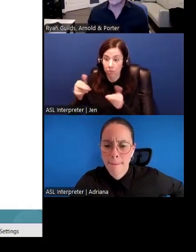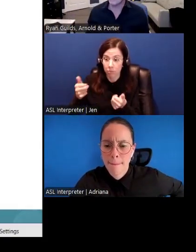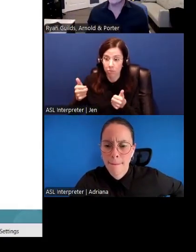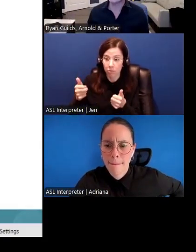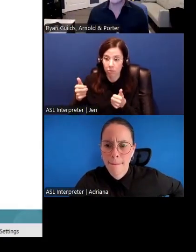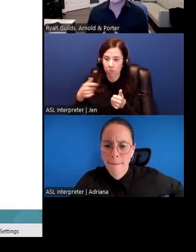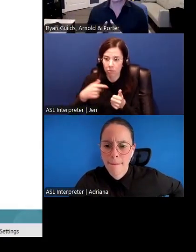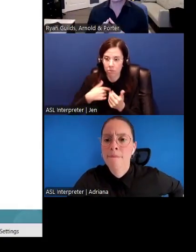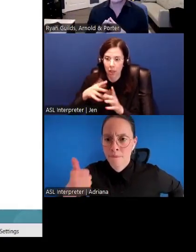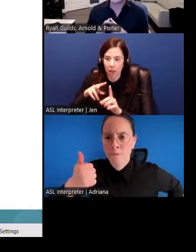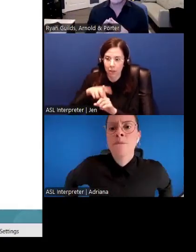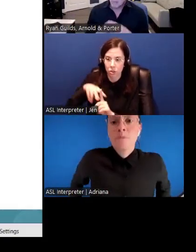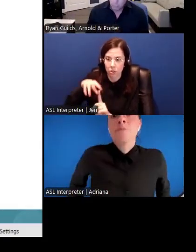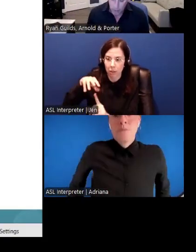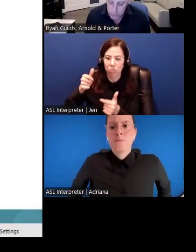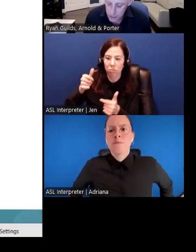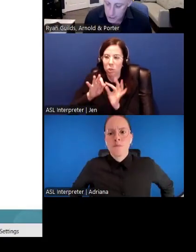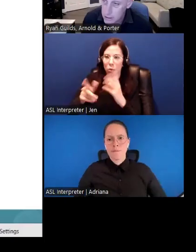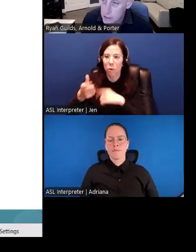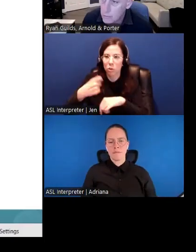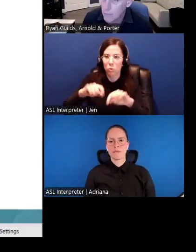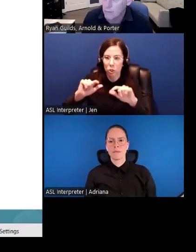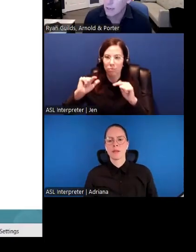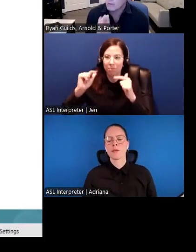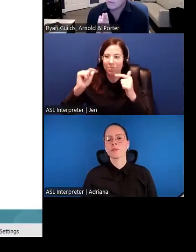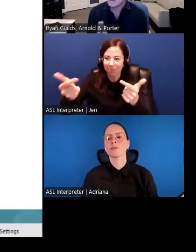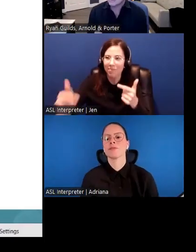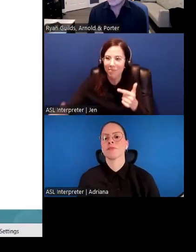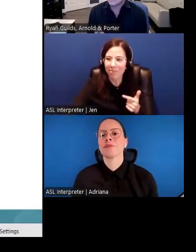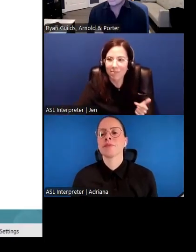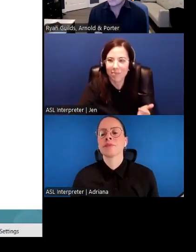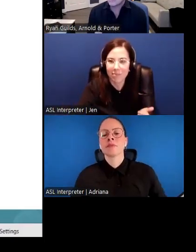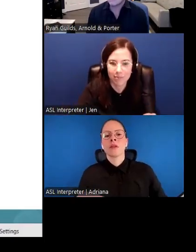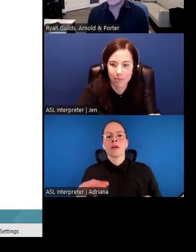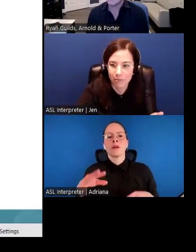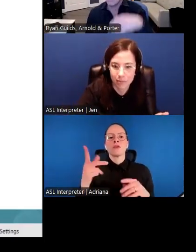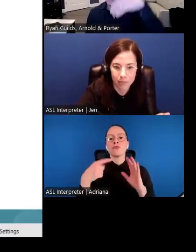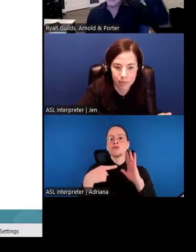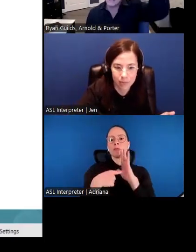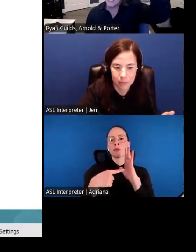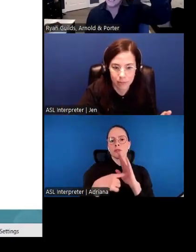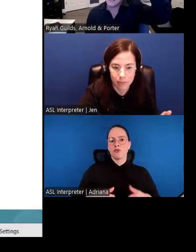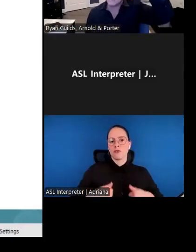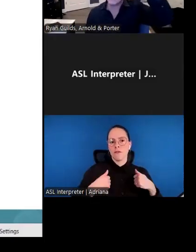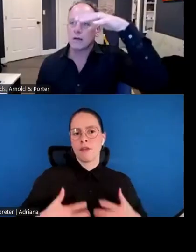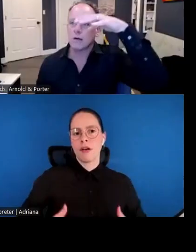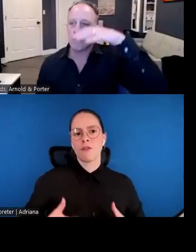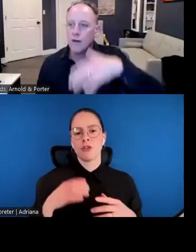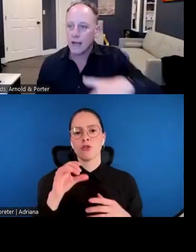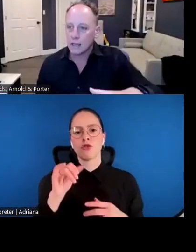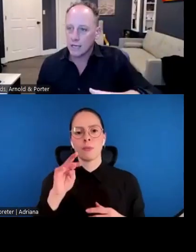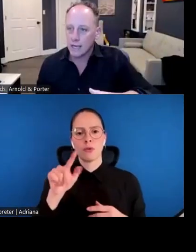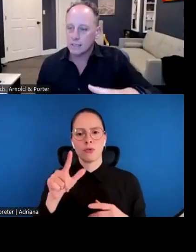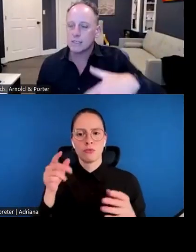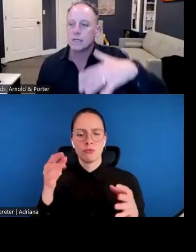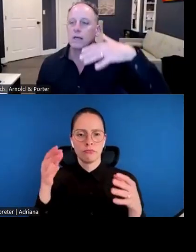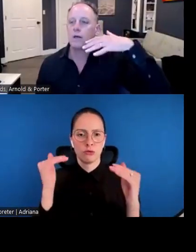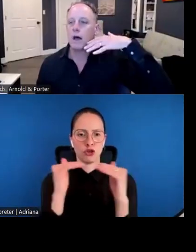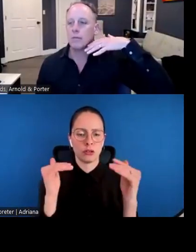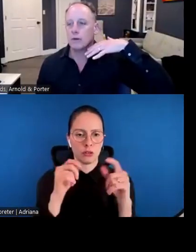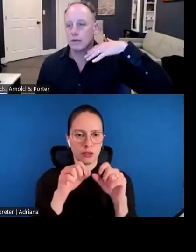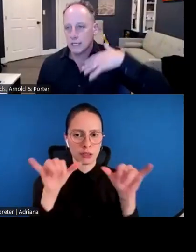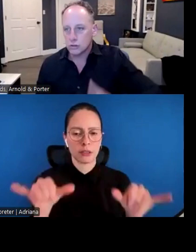to anyone who has represented a survivor in the criminal justice system. There are hearing dates, there are filing